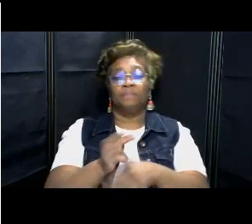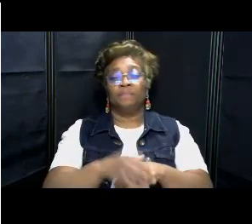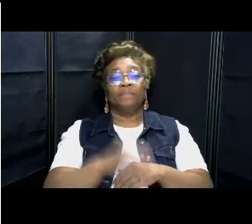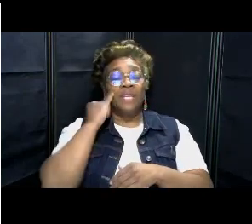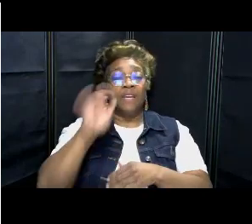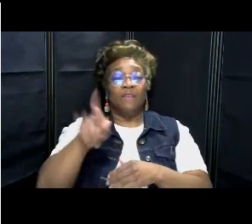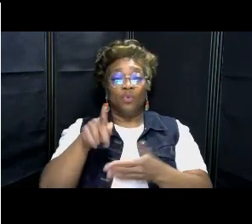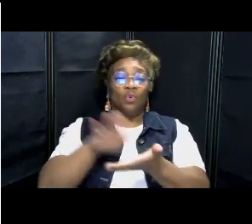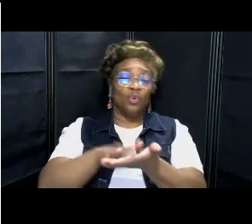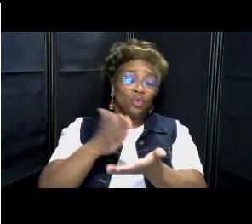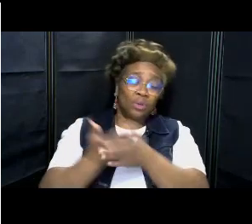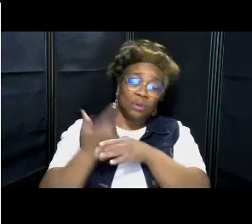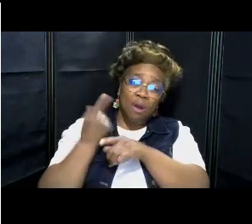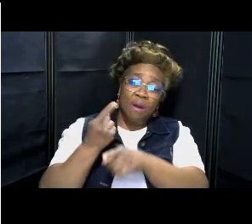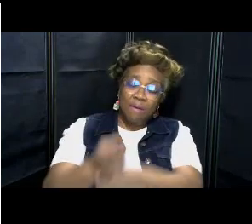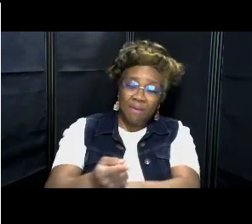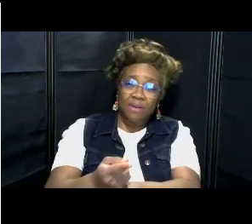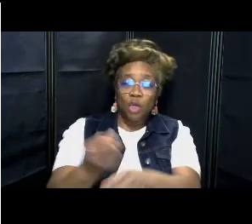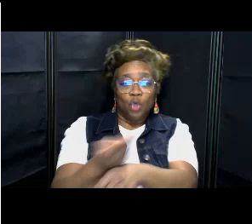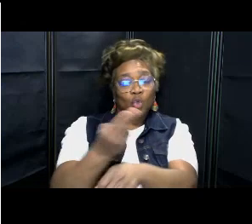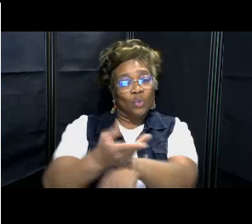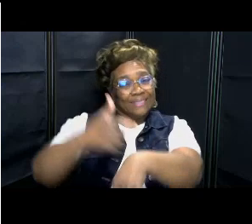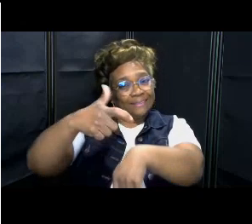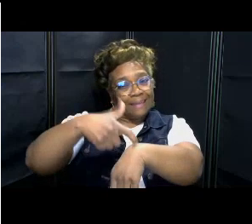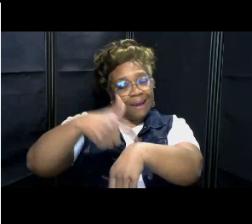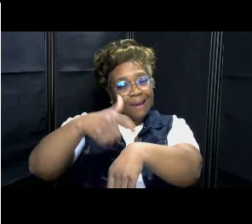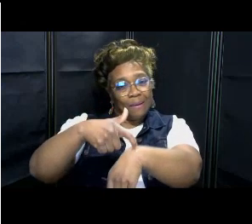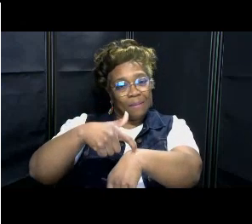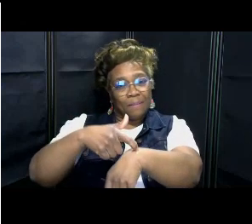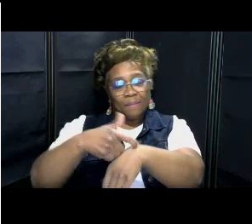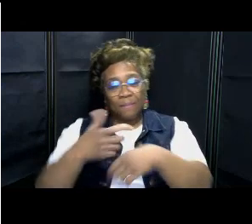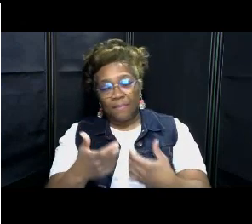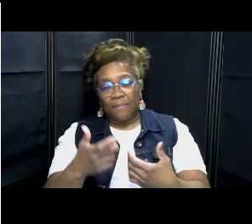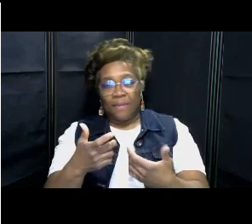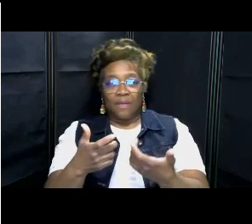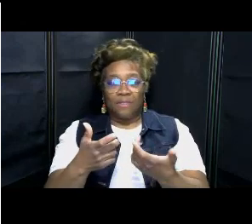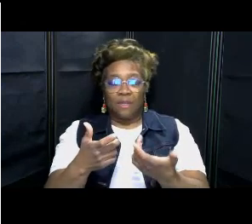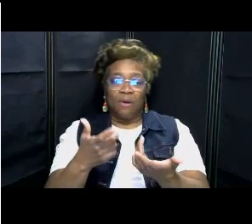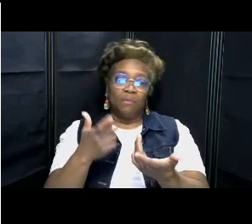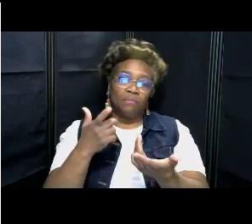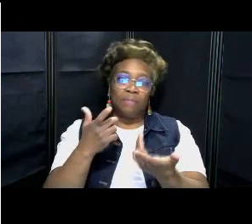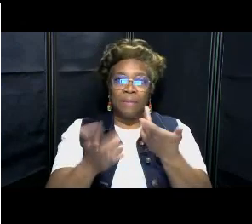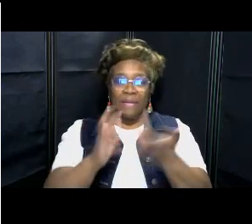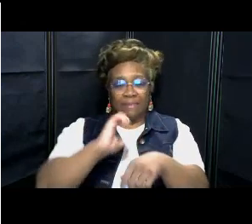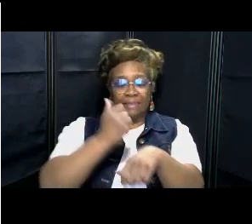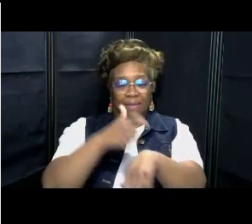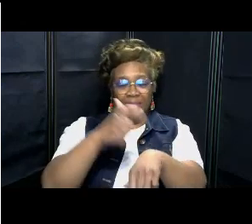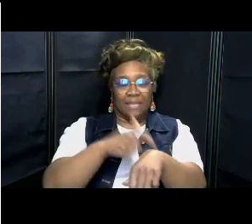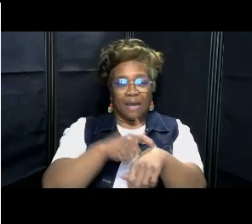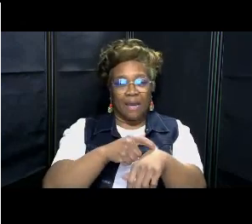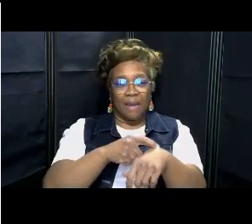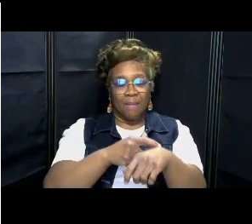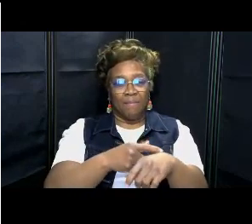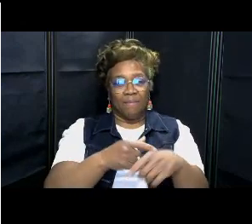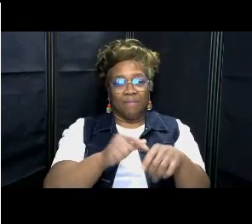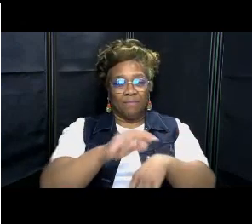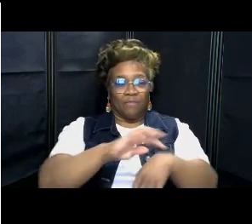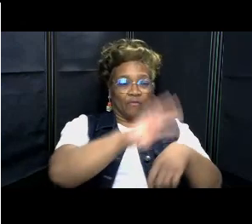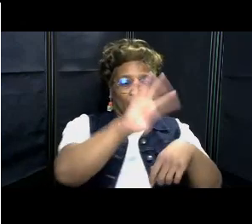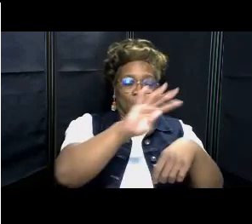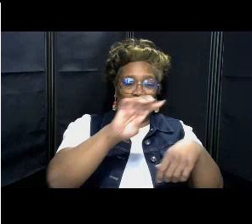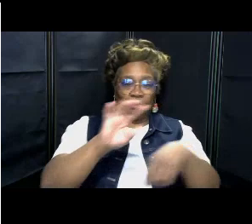food regularly, use a timer. Like go in there I'm gonna cook it between 4 and 5 o'clock. I'm not leaving this kitchen. I'm gonna cook. Put a